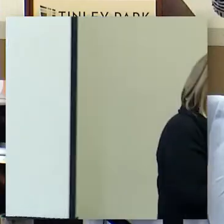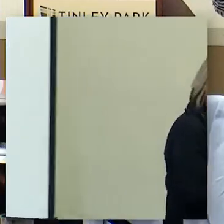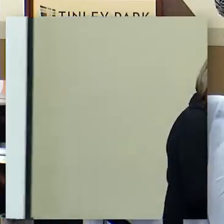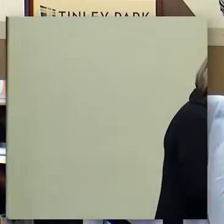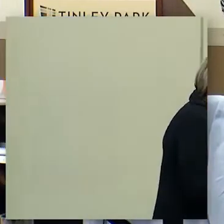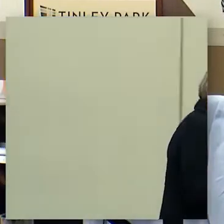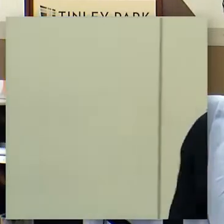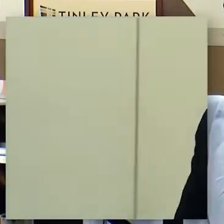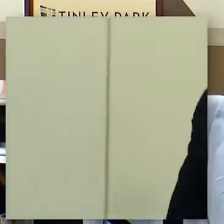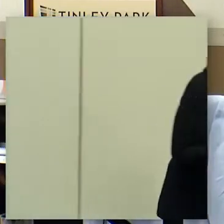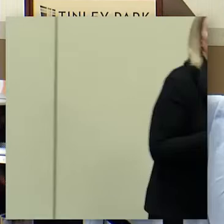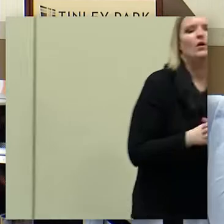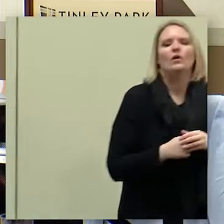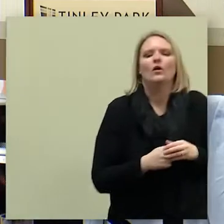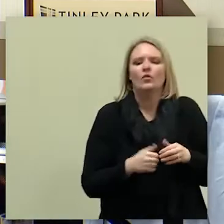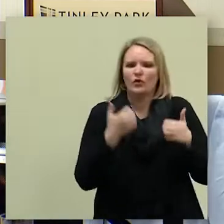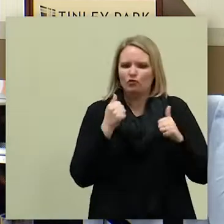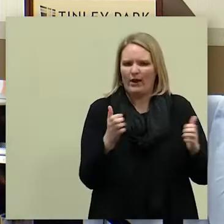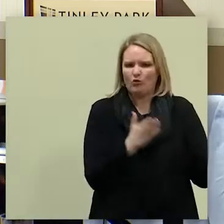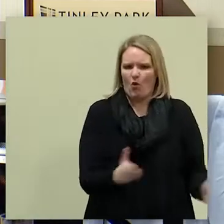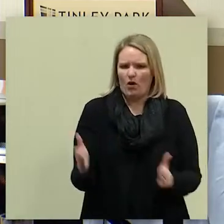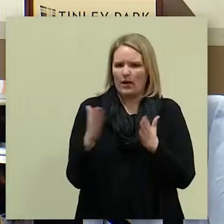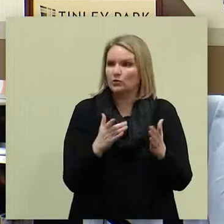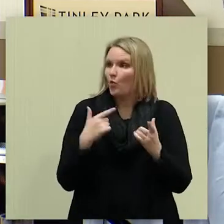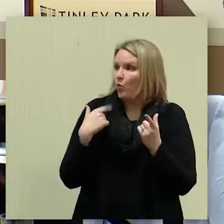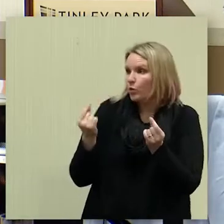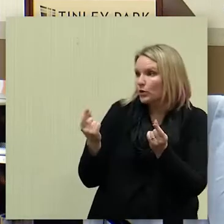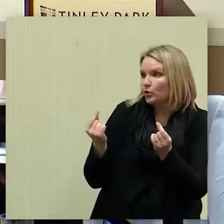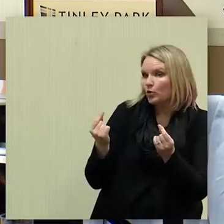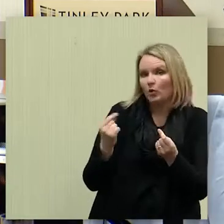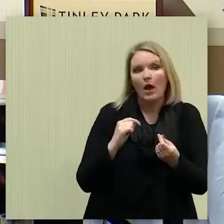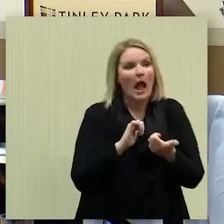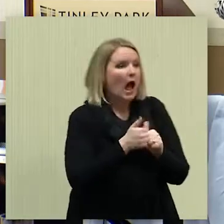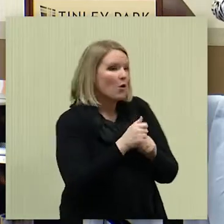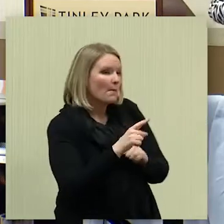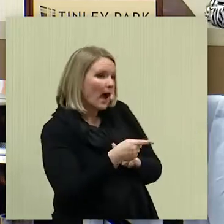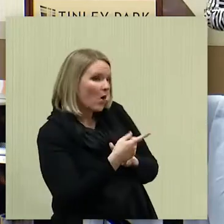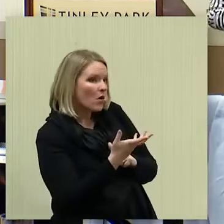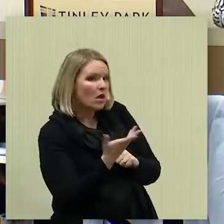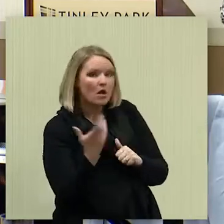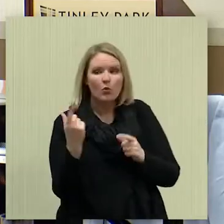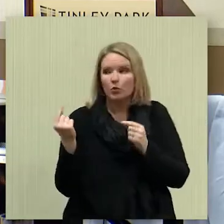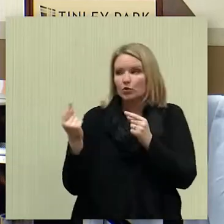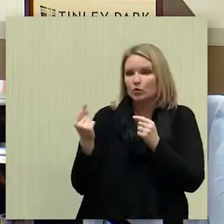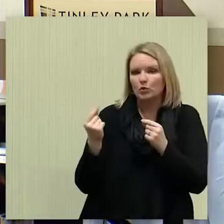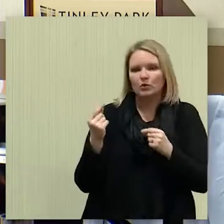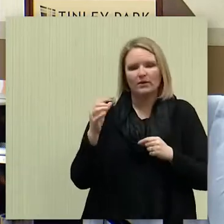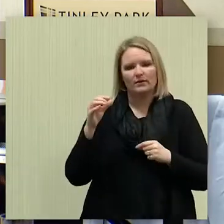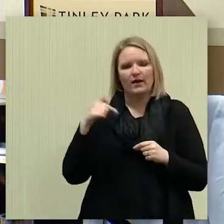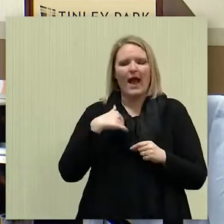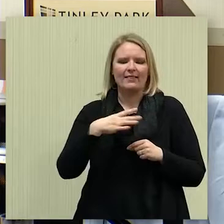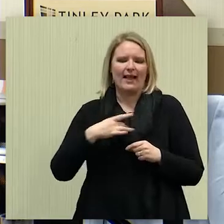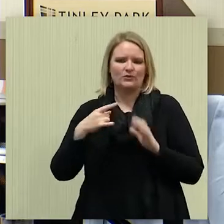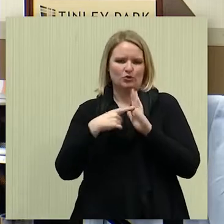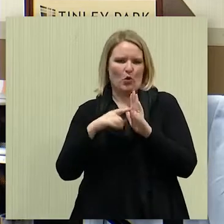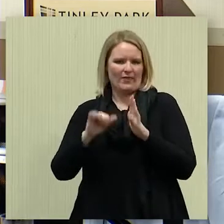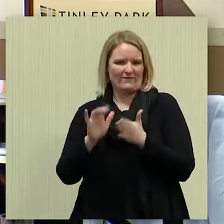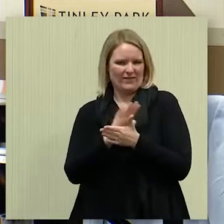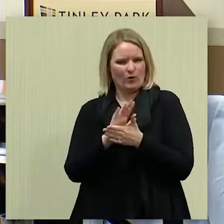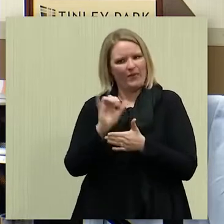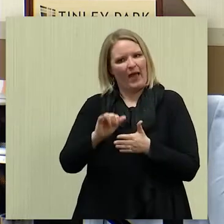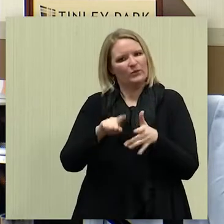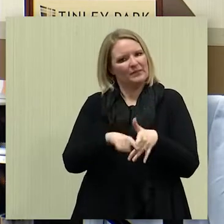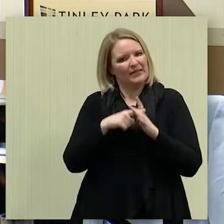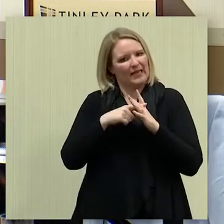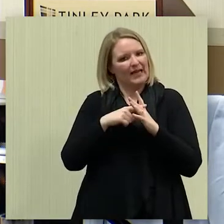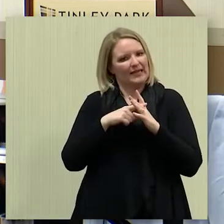right? Like negotiate with each other. What do we do? How about we do this? How about we do this? So this was, I like to share this because this was the early